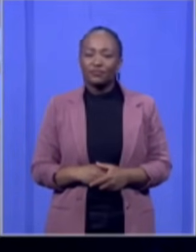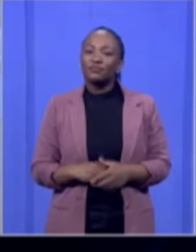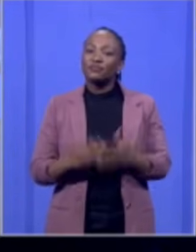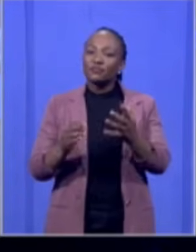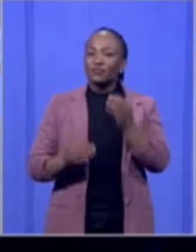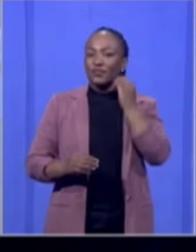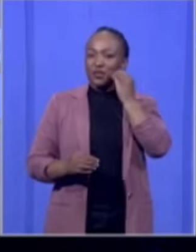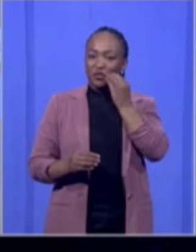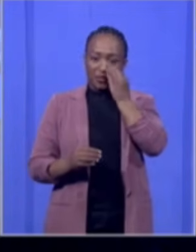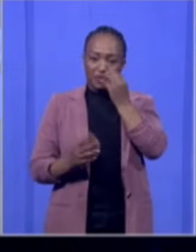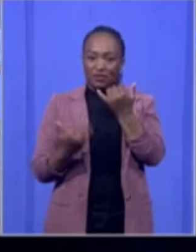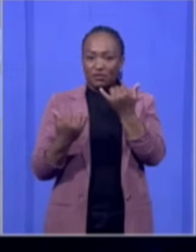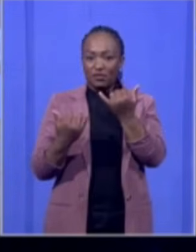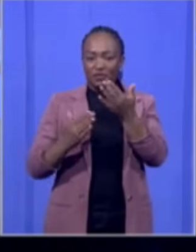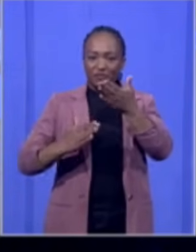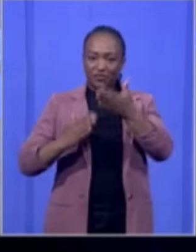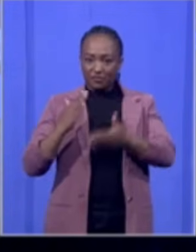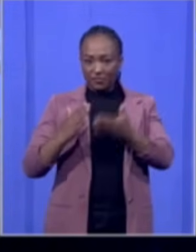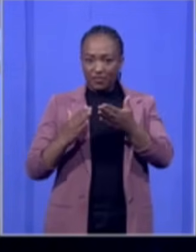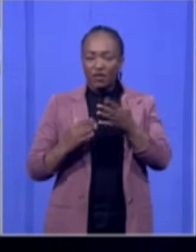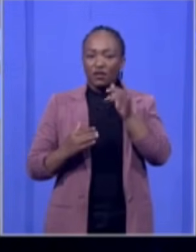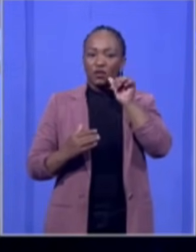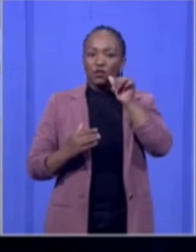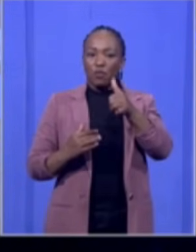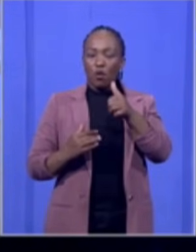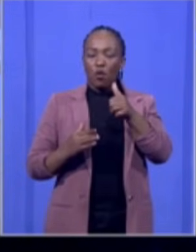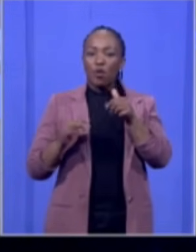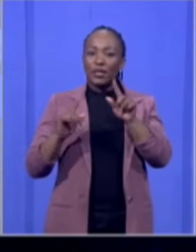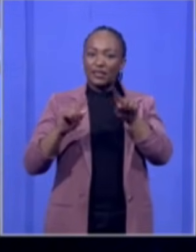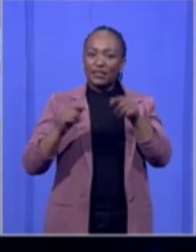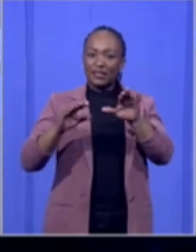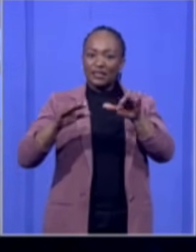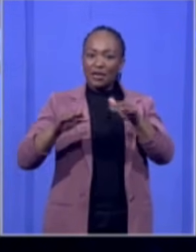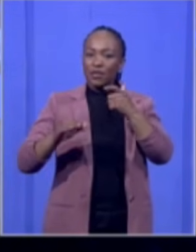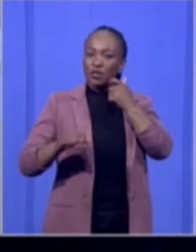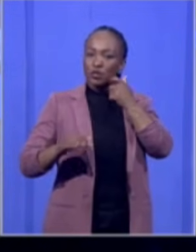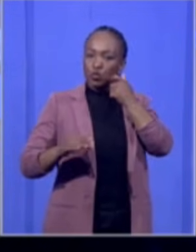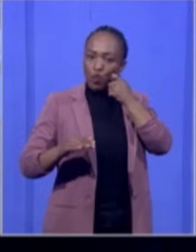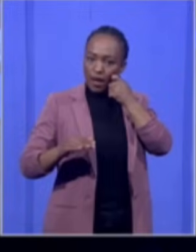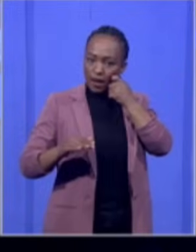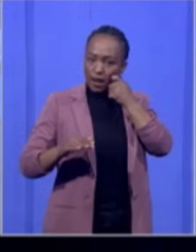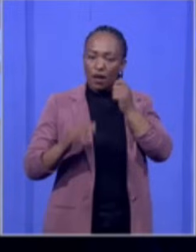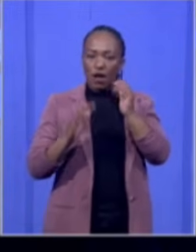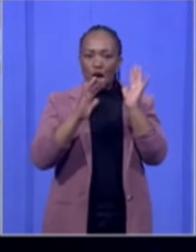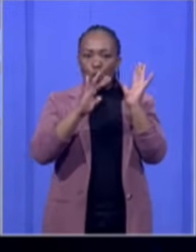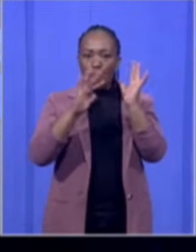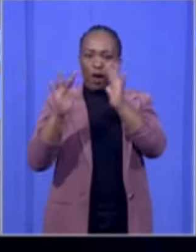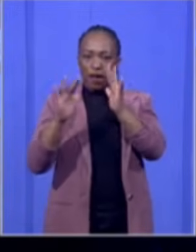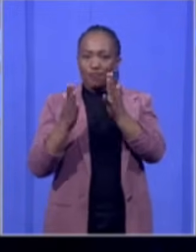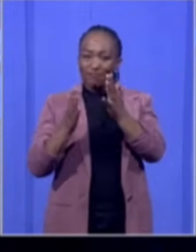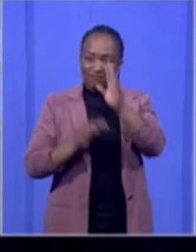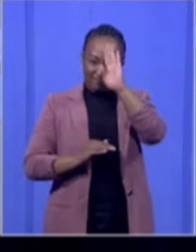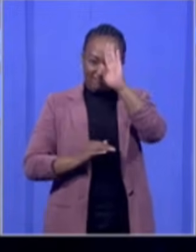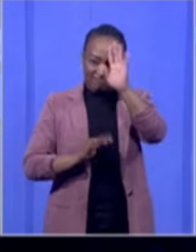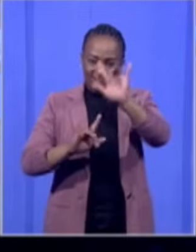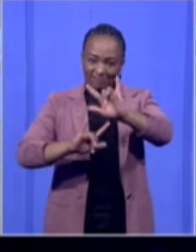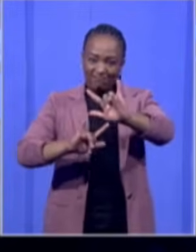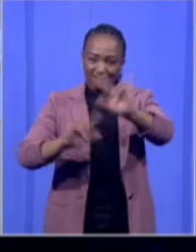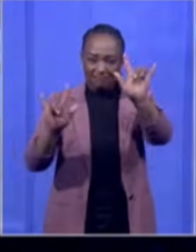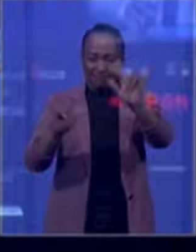Khaswena ditaba tsa Sesotho e fella mona kopana le moifo wa rona wa ditaba tsa Setswana hosane. Bolepi ba latela. Salang hantle.